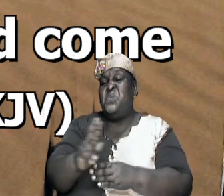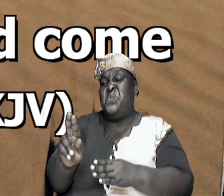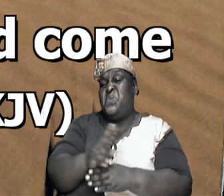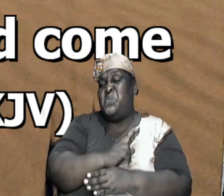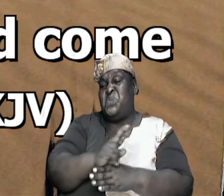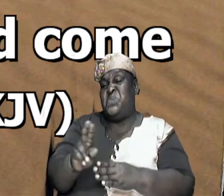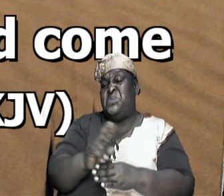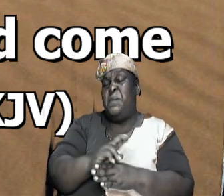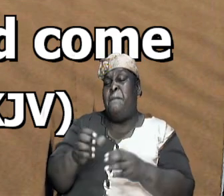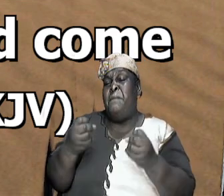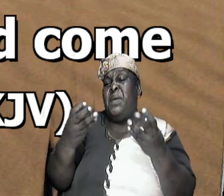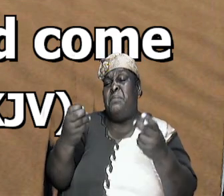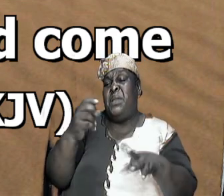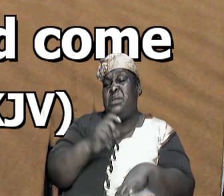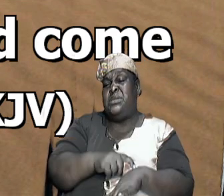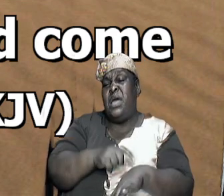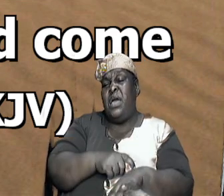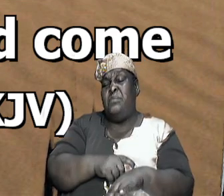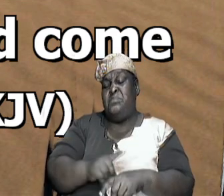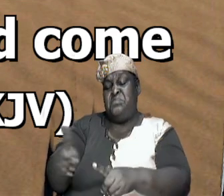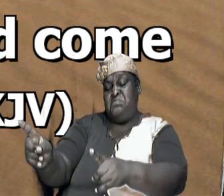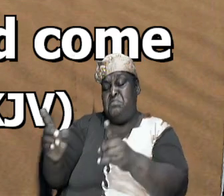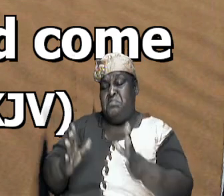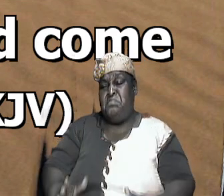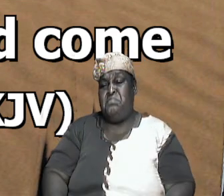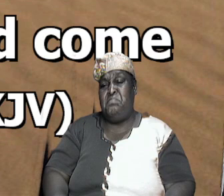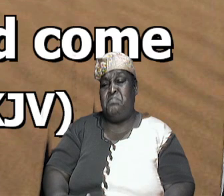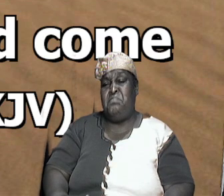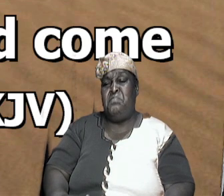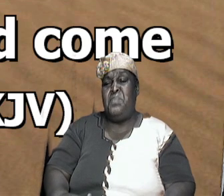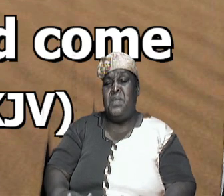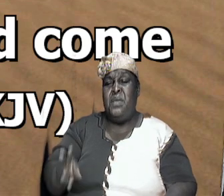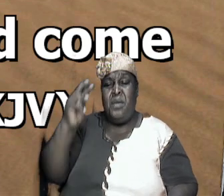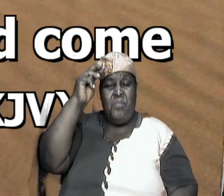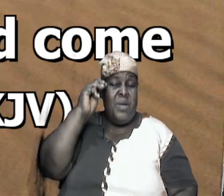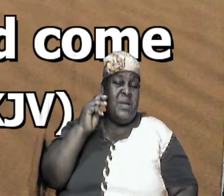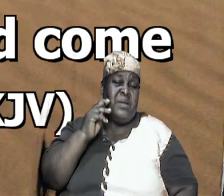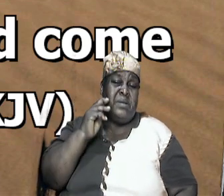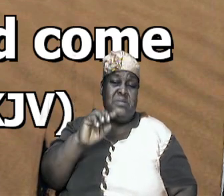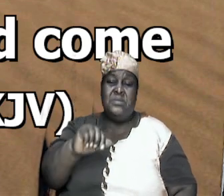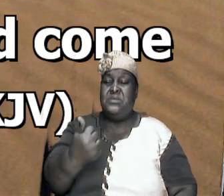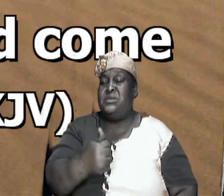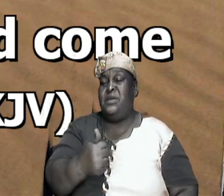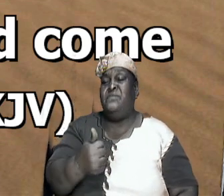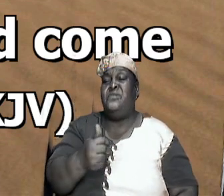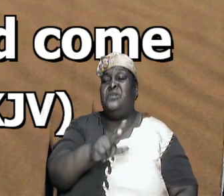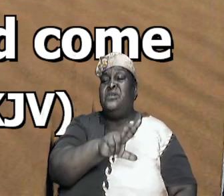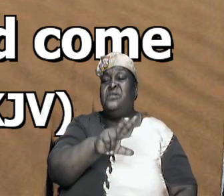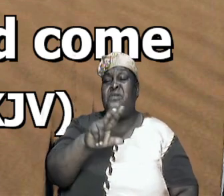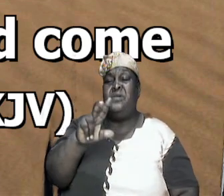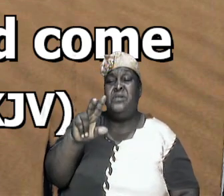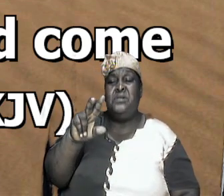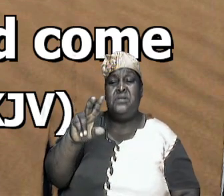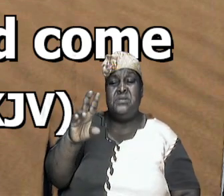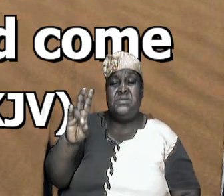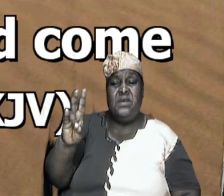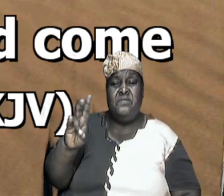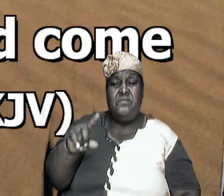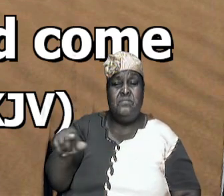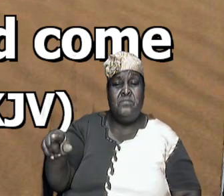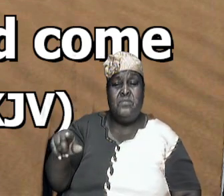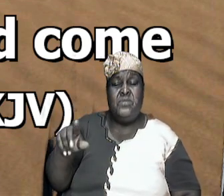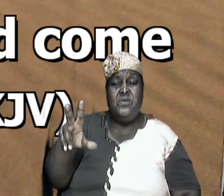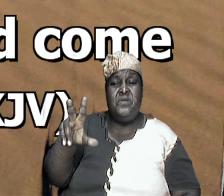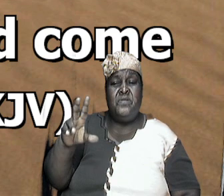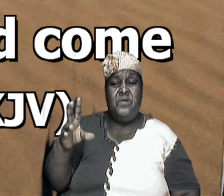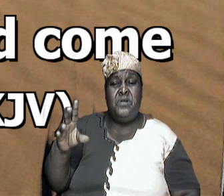extensively. In terms of discipleship, it is used in Matthew 10, verse 37 to 38. It is used again